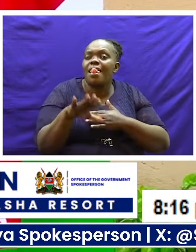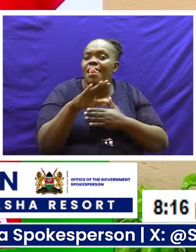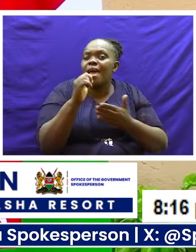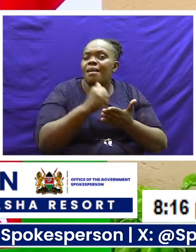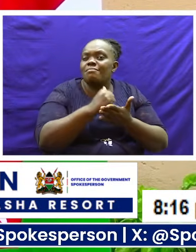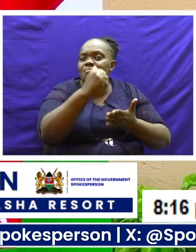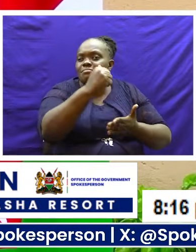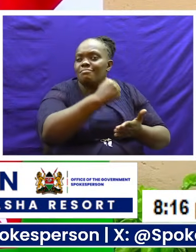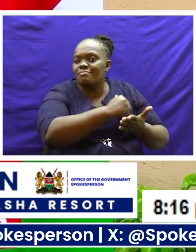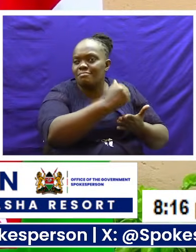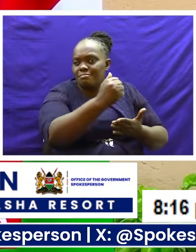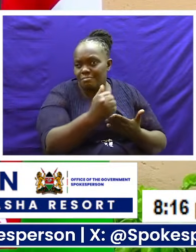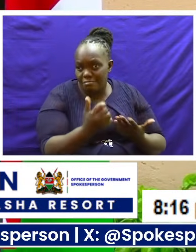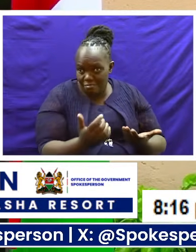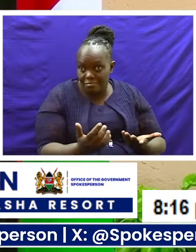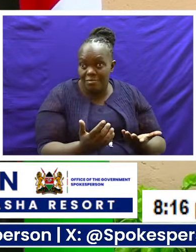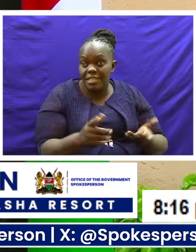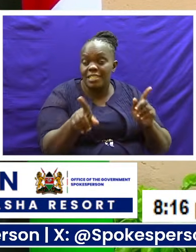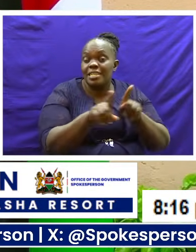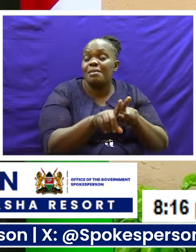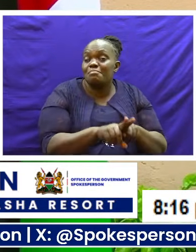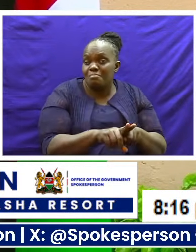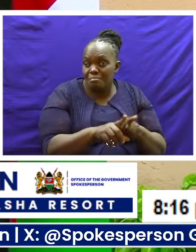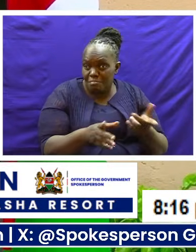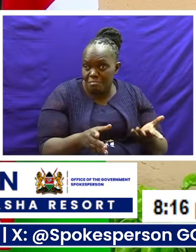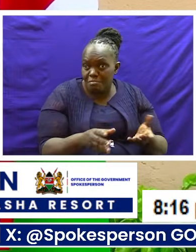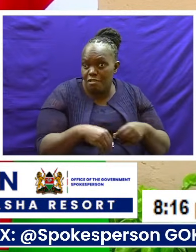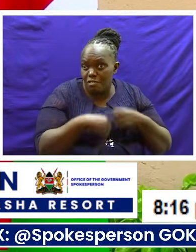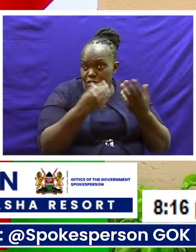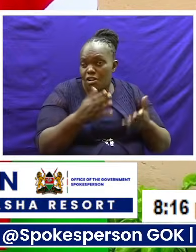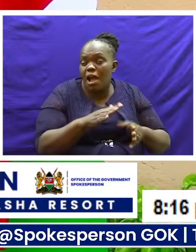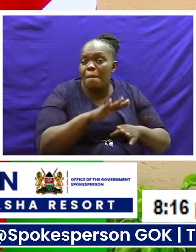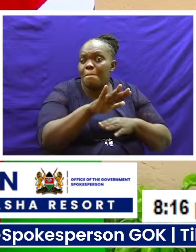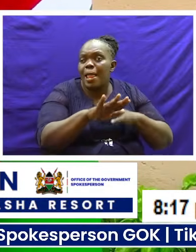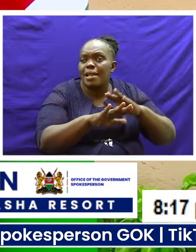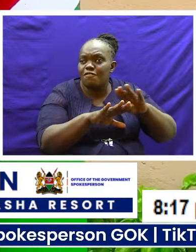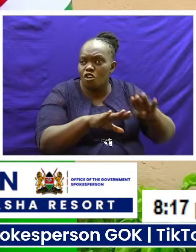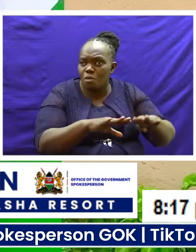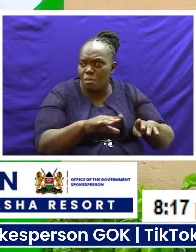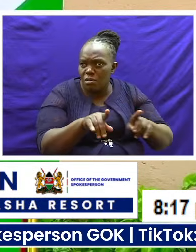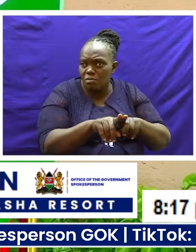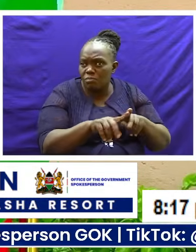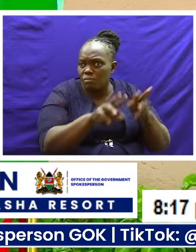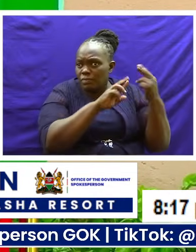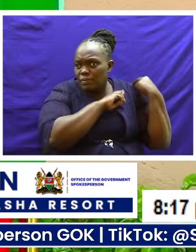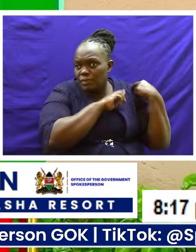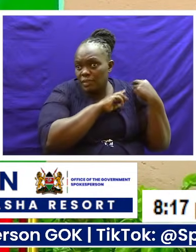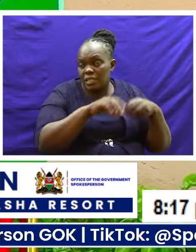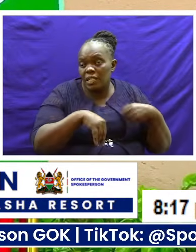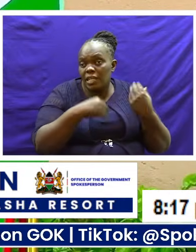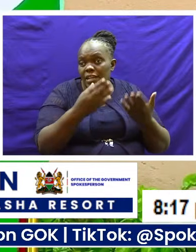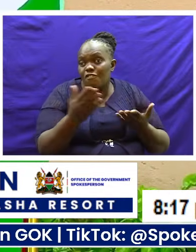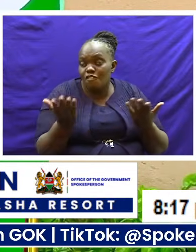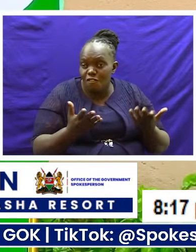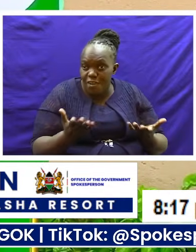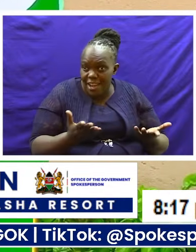placement. We also provide a platform as a mandate, providing a platform